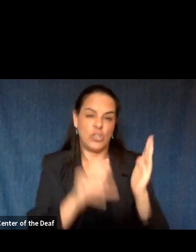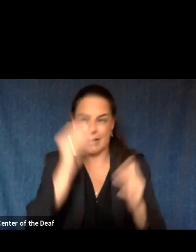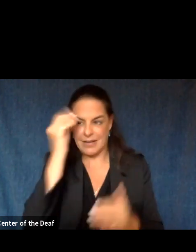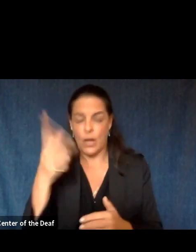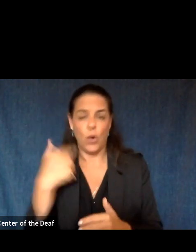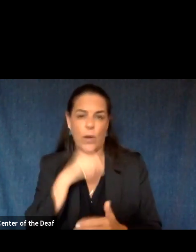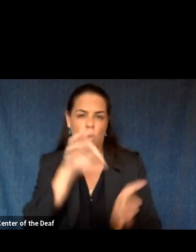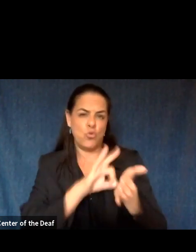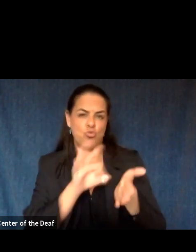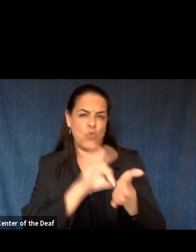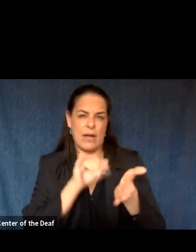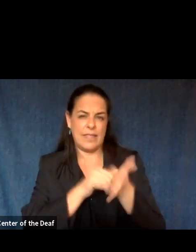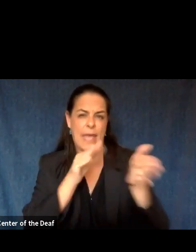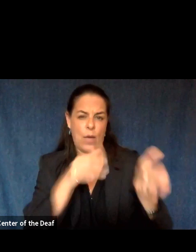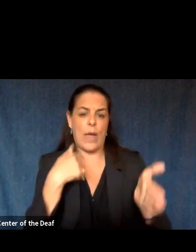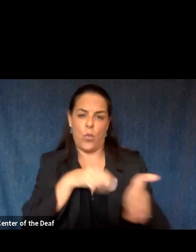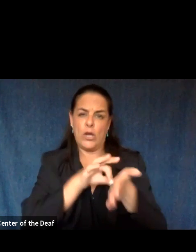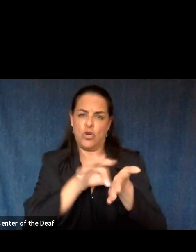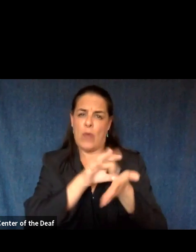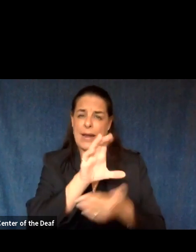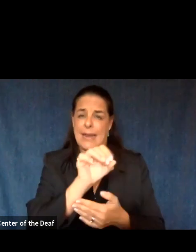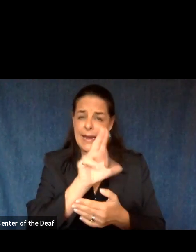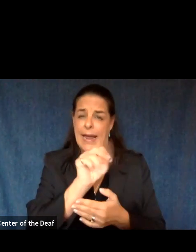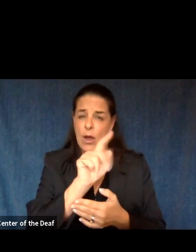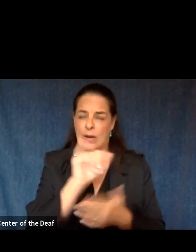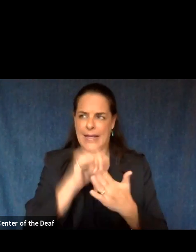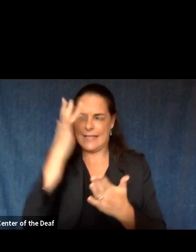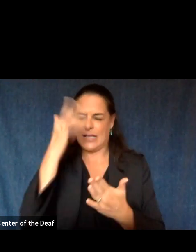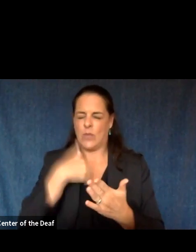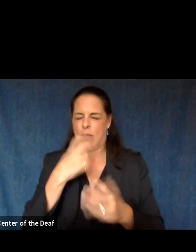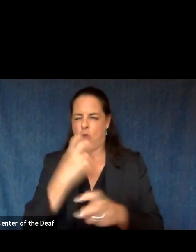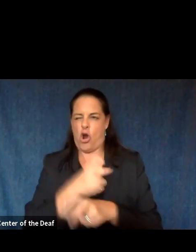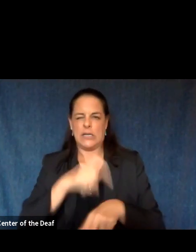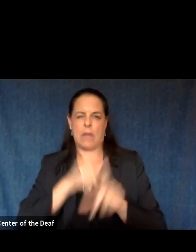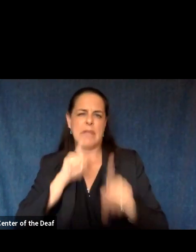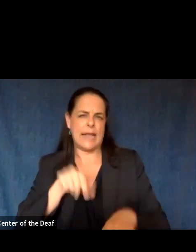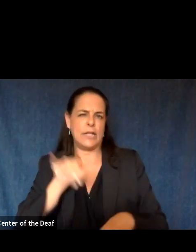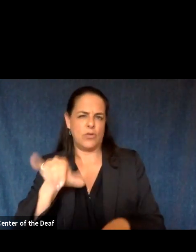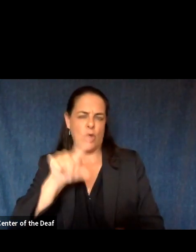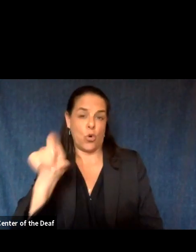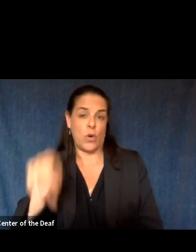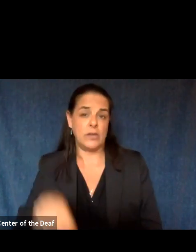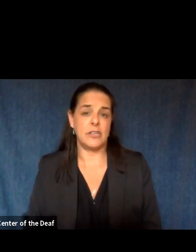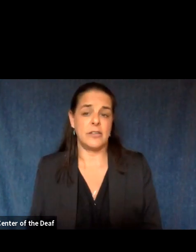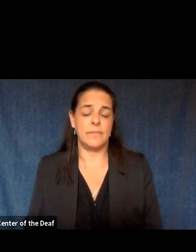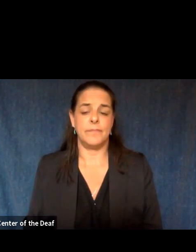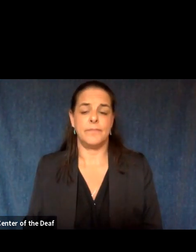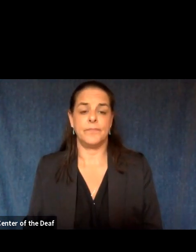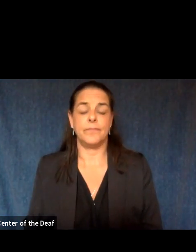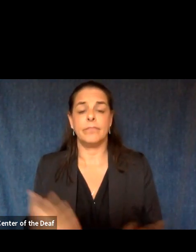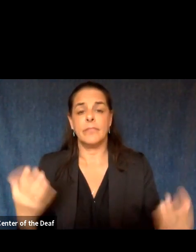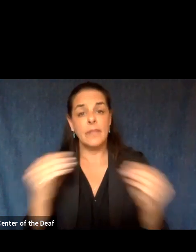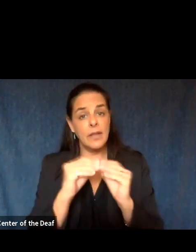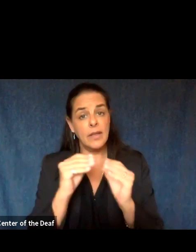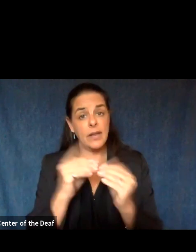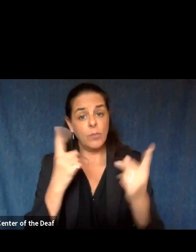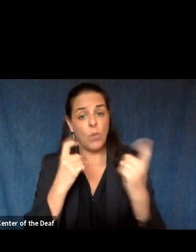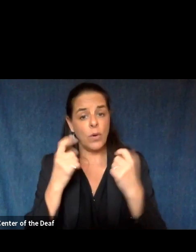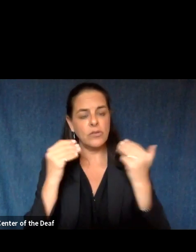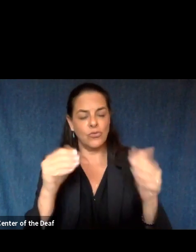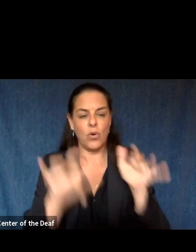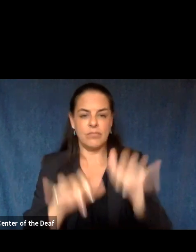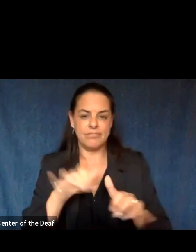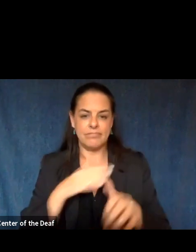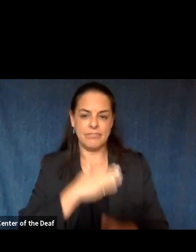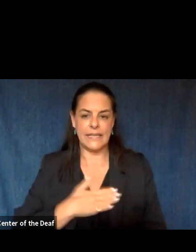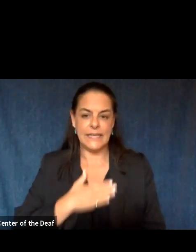it that way. We track the county. So that's why I'm having a hard time answering that question. All right. Any other questions? Please go ahead and submit